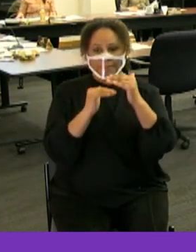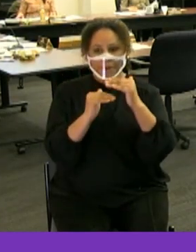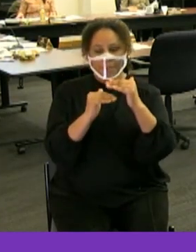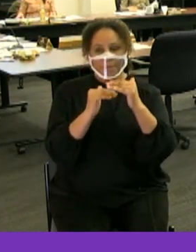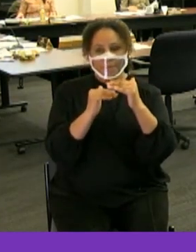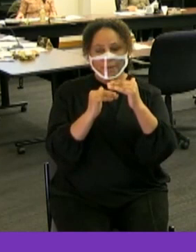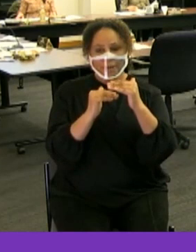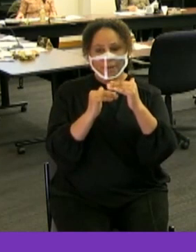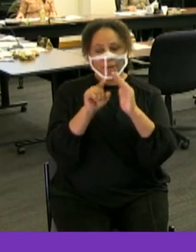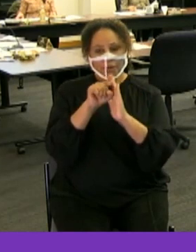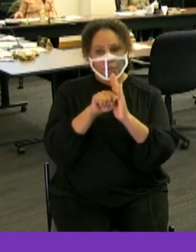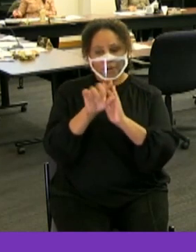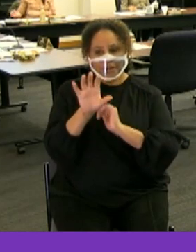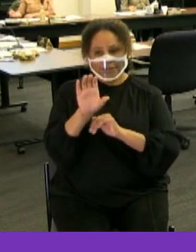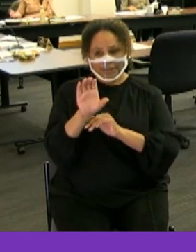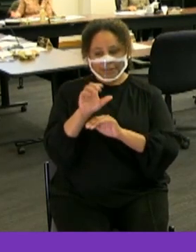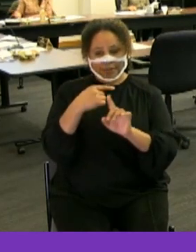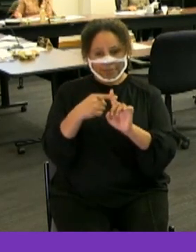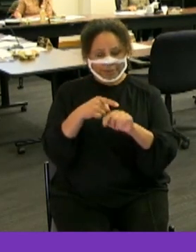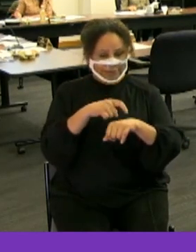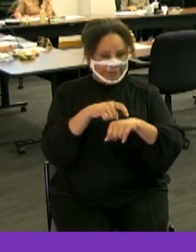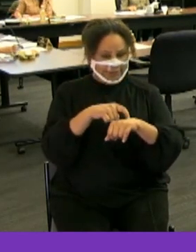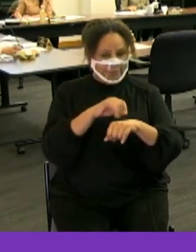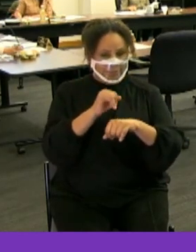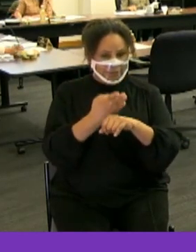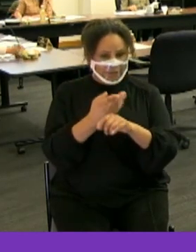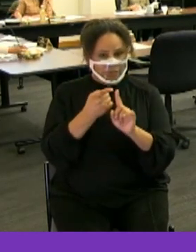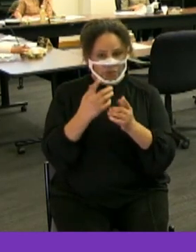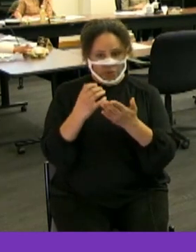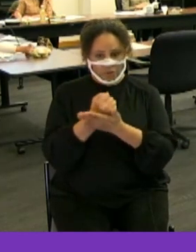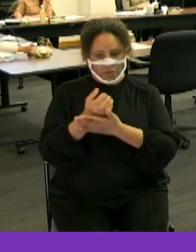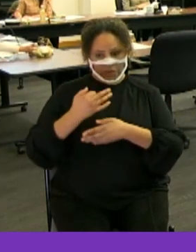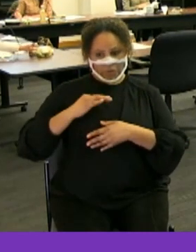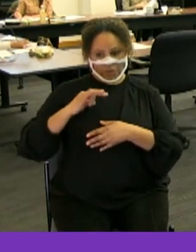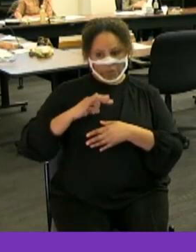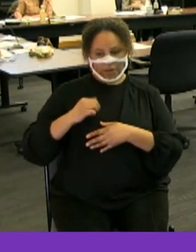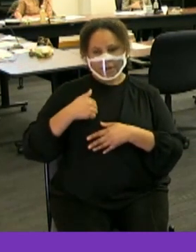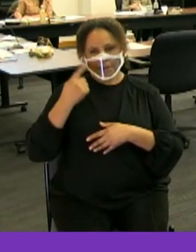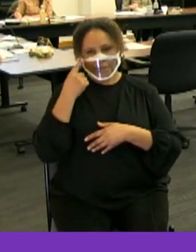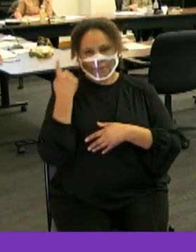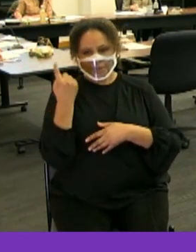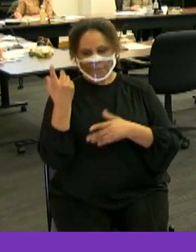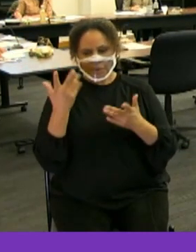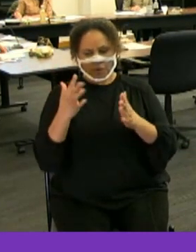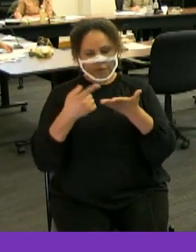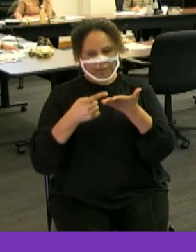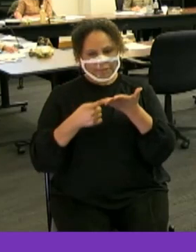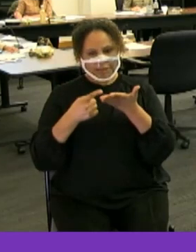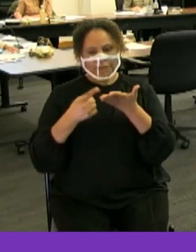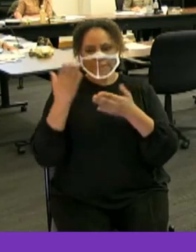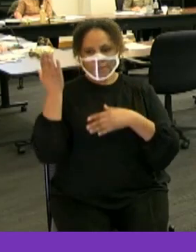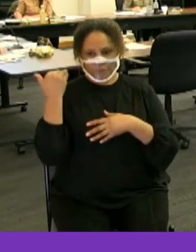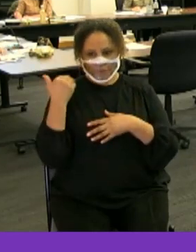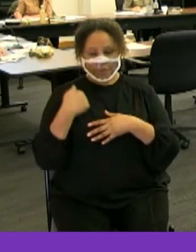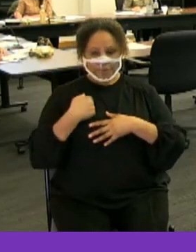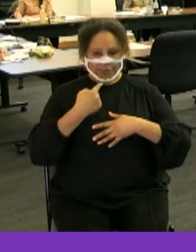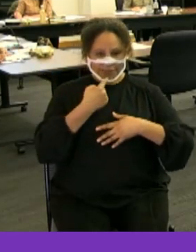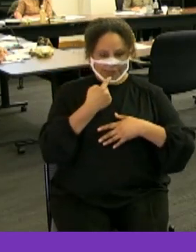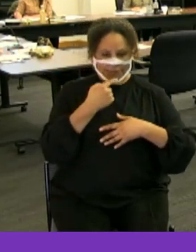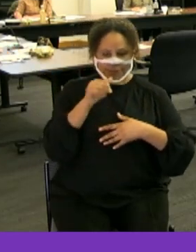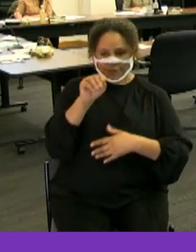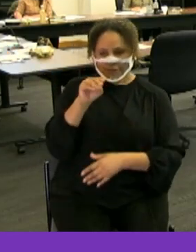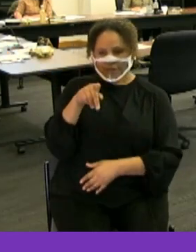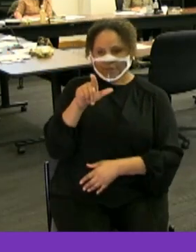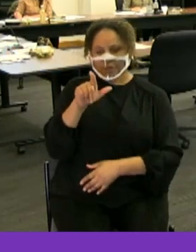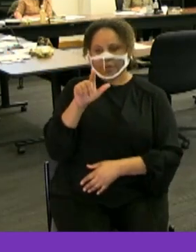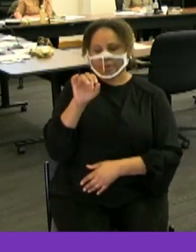time on the job in order for them to get the credit. I thought that was something that we had discussed, because it just says implementation. It doesn't tell